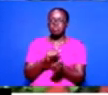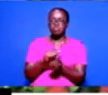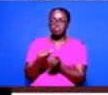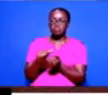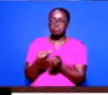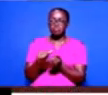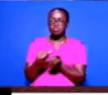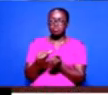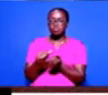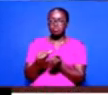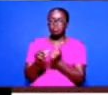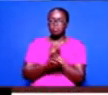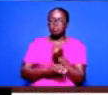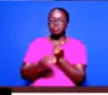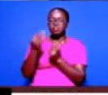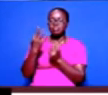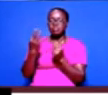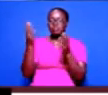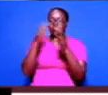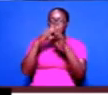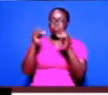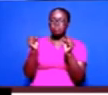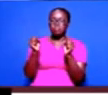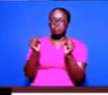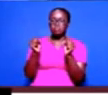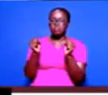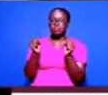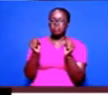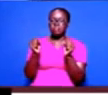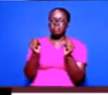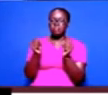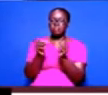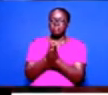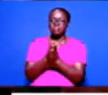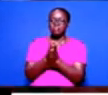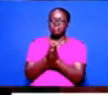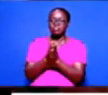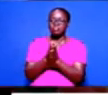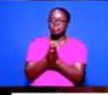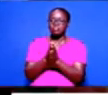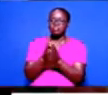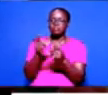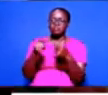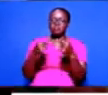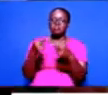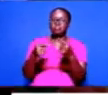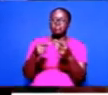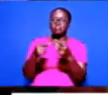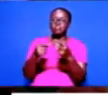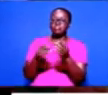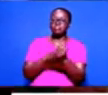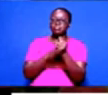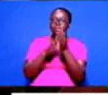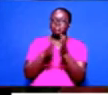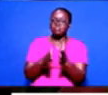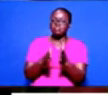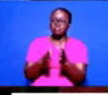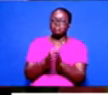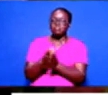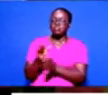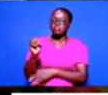described the country's third president as a charismatic, diligent and progressive leader. Led by Imtiaz Sayani, who is a